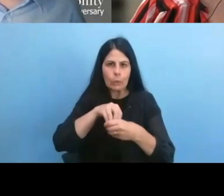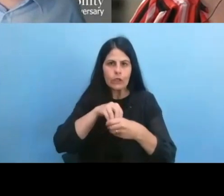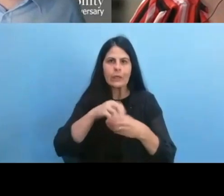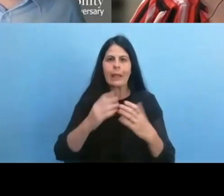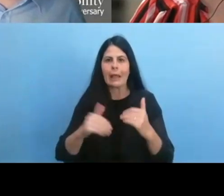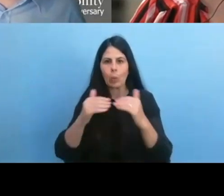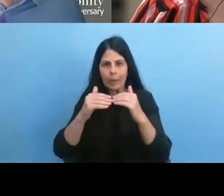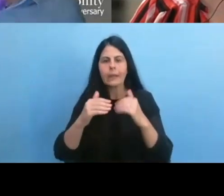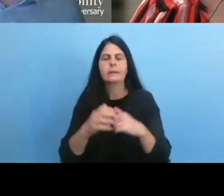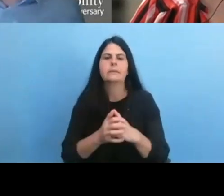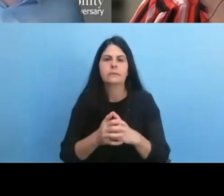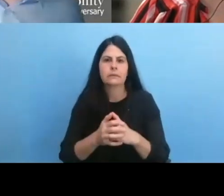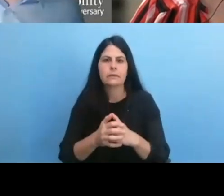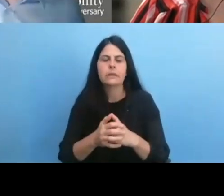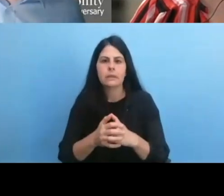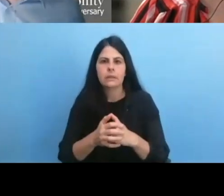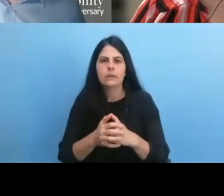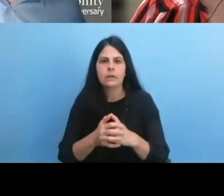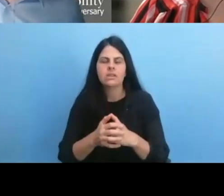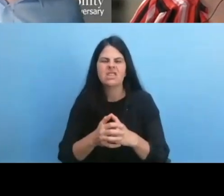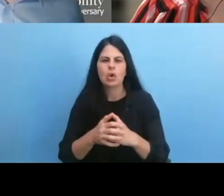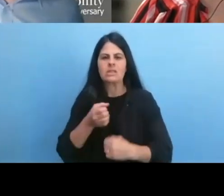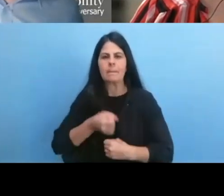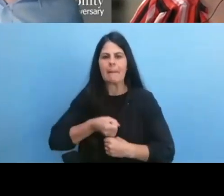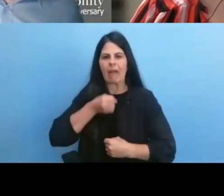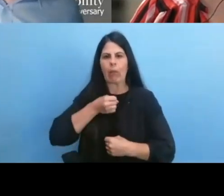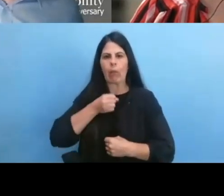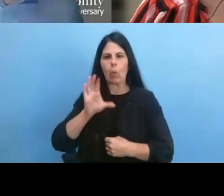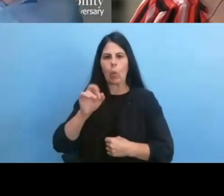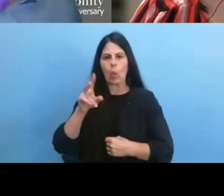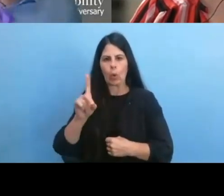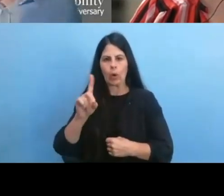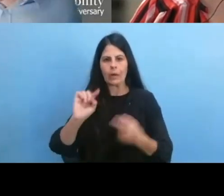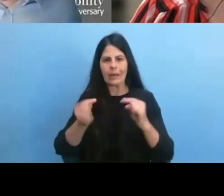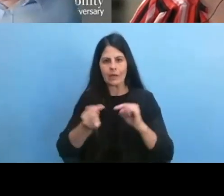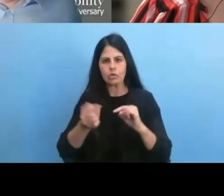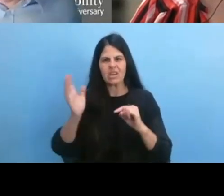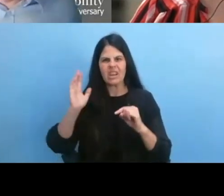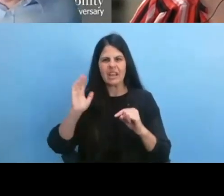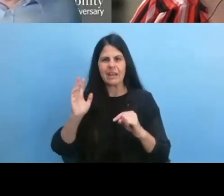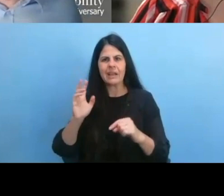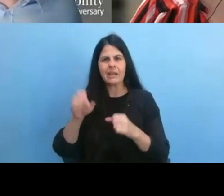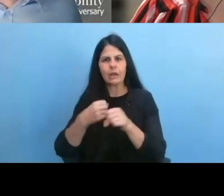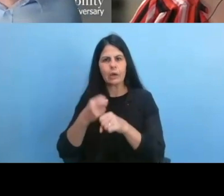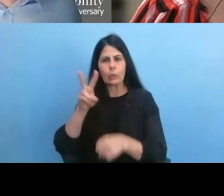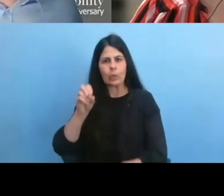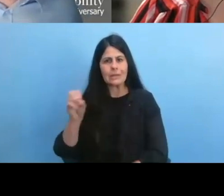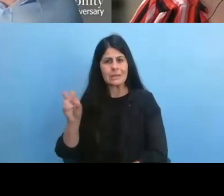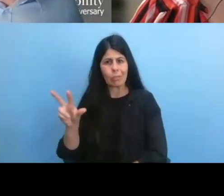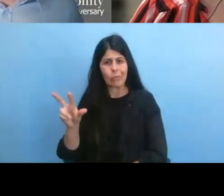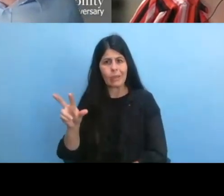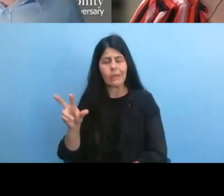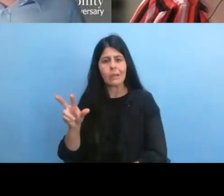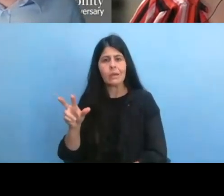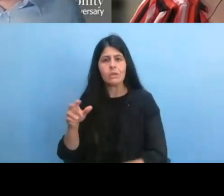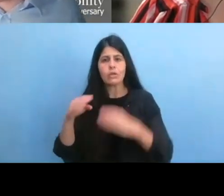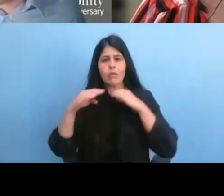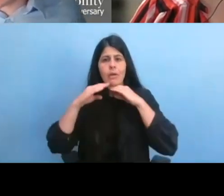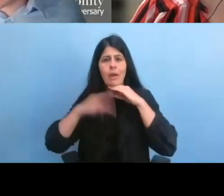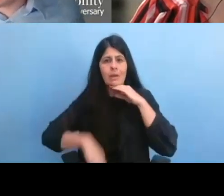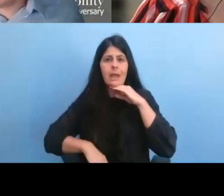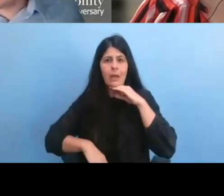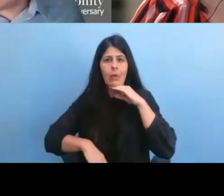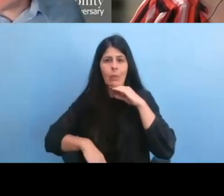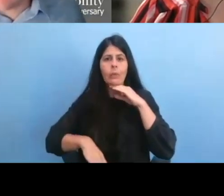in 2003 that paralyzed me from the neck down. Luckily,